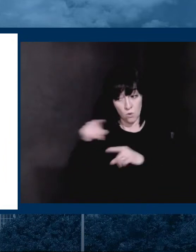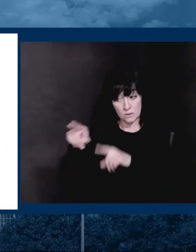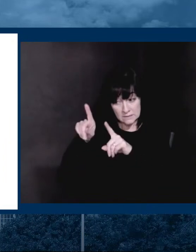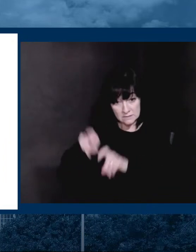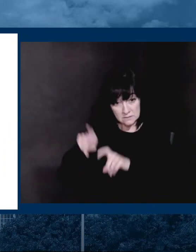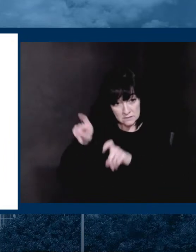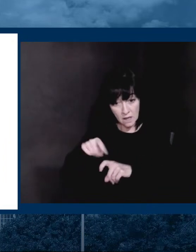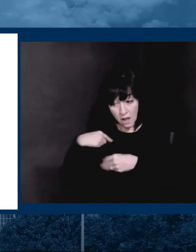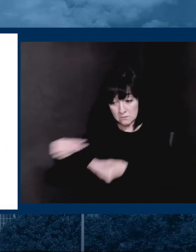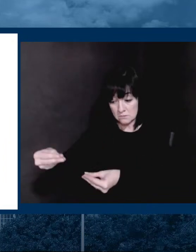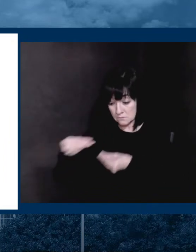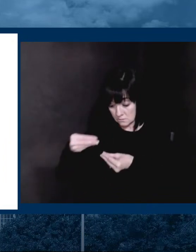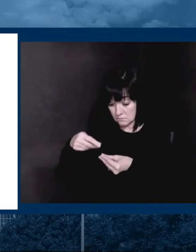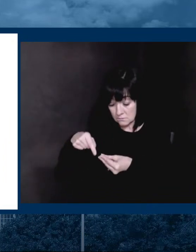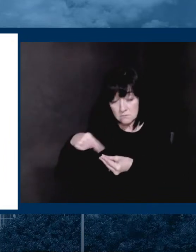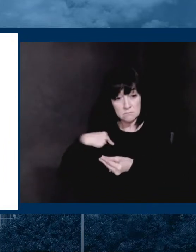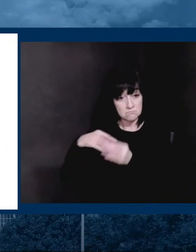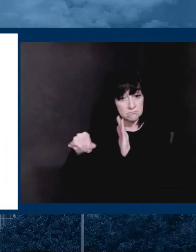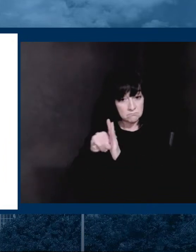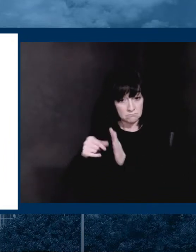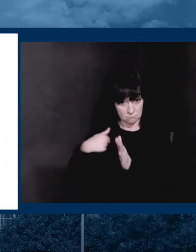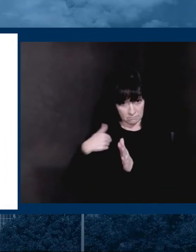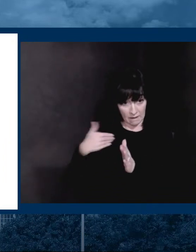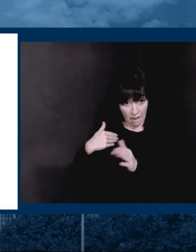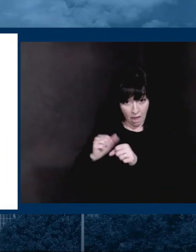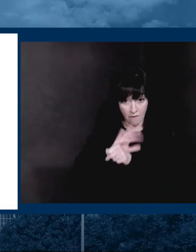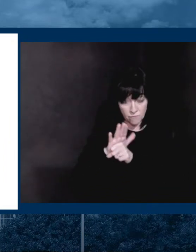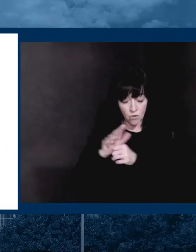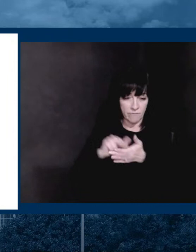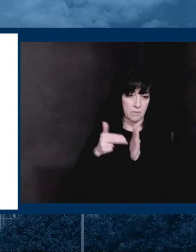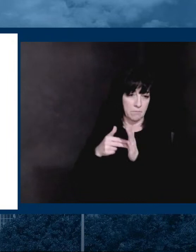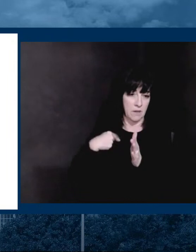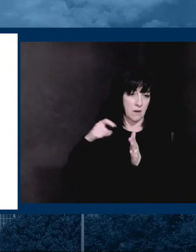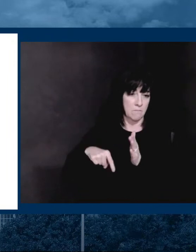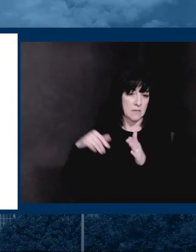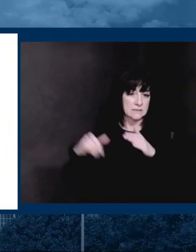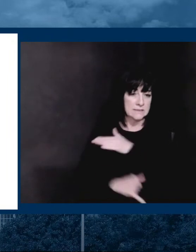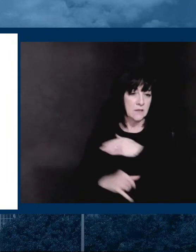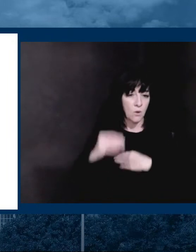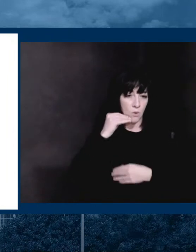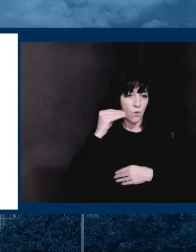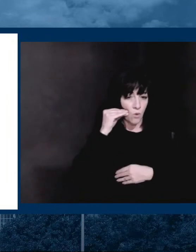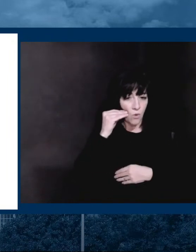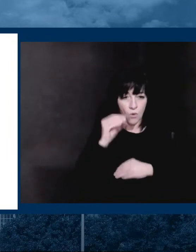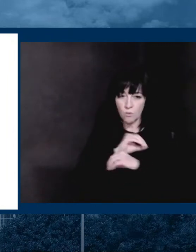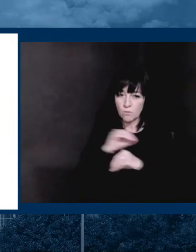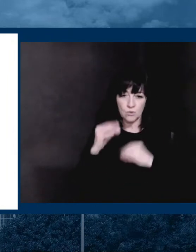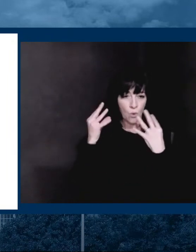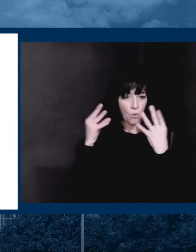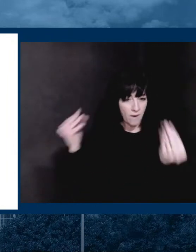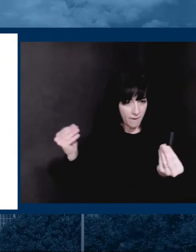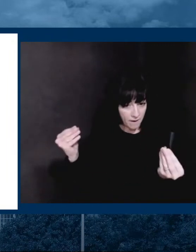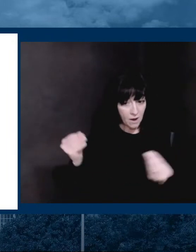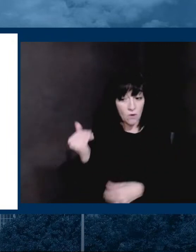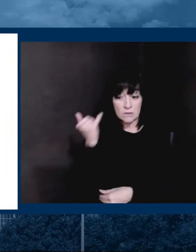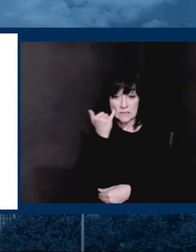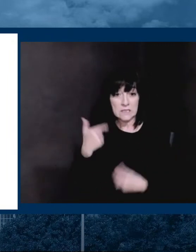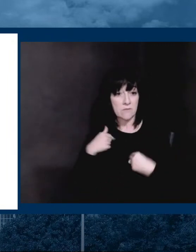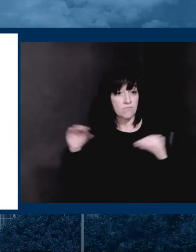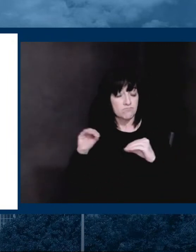alert their family and friends and others that they've come in contact with over a period of time. We do have